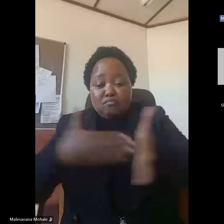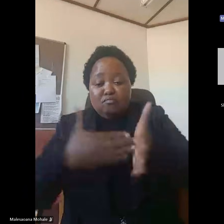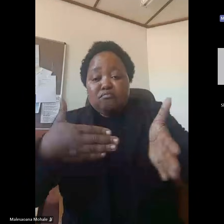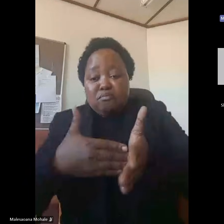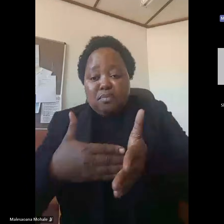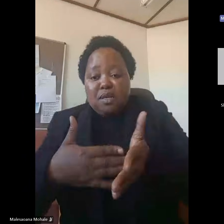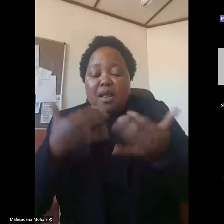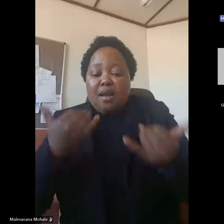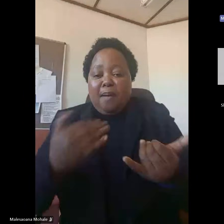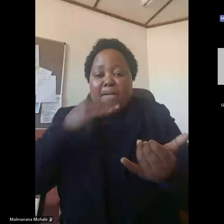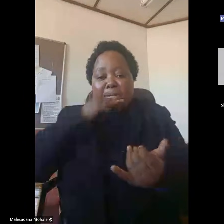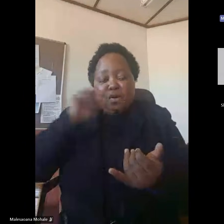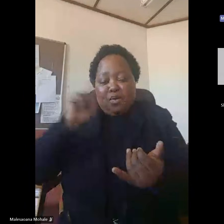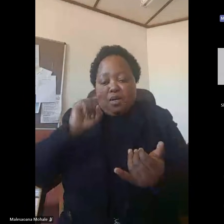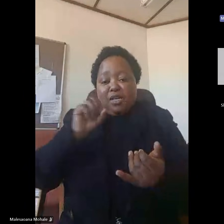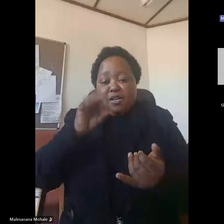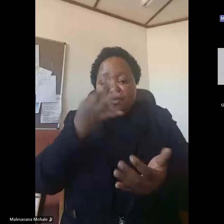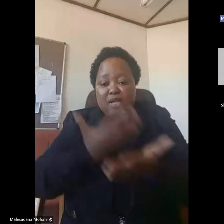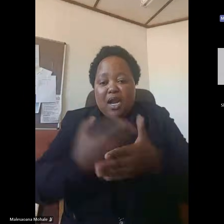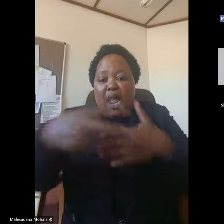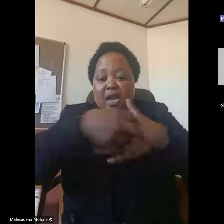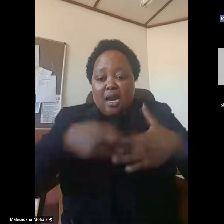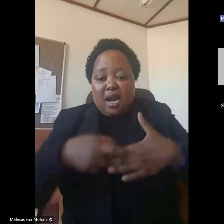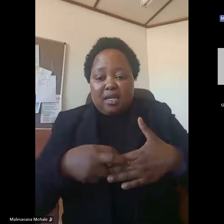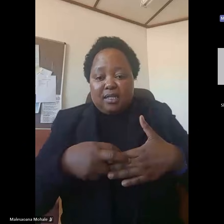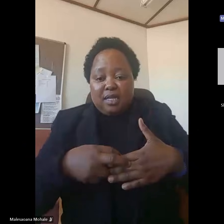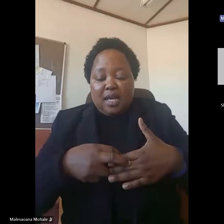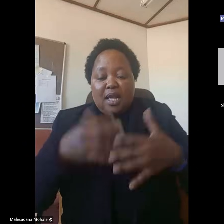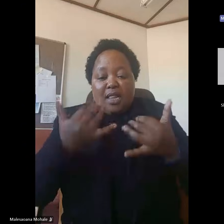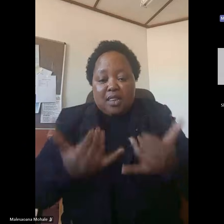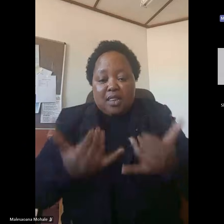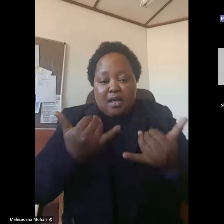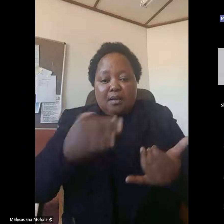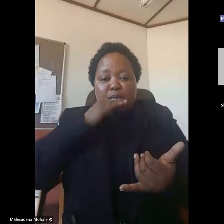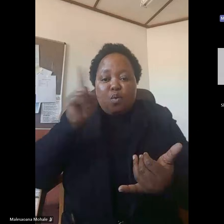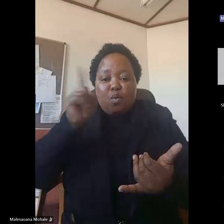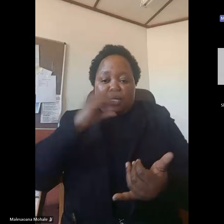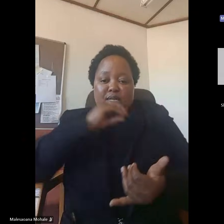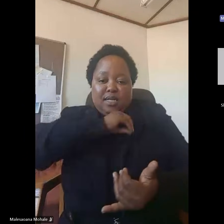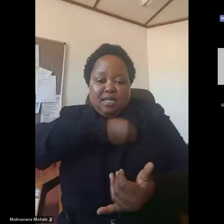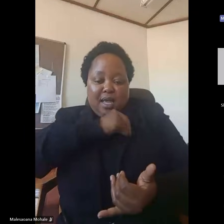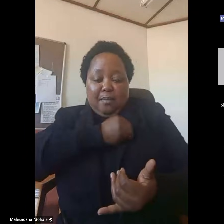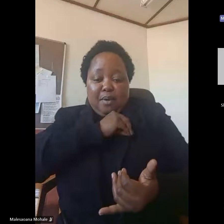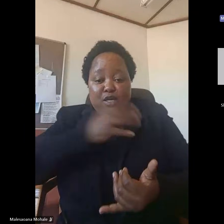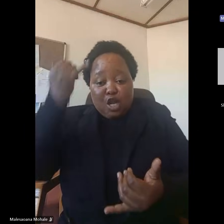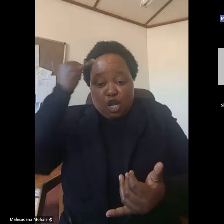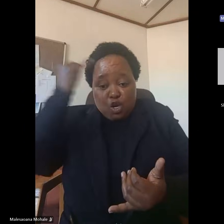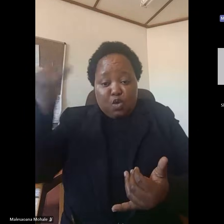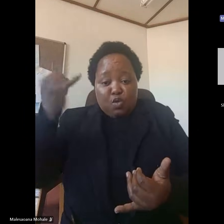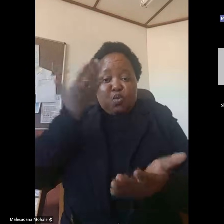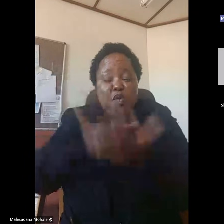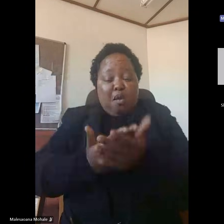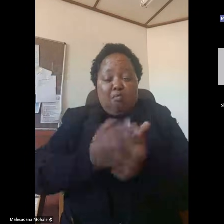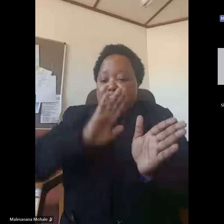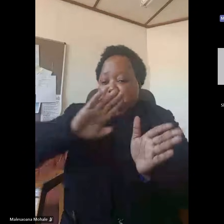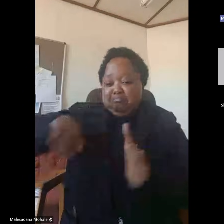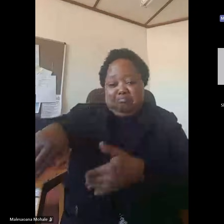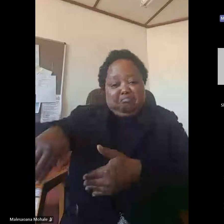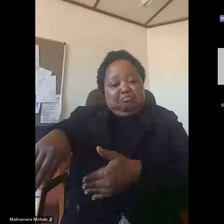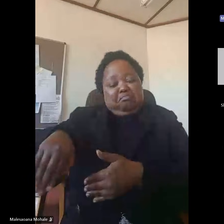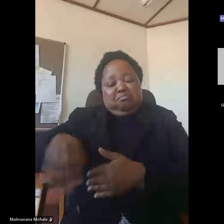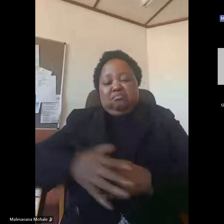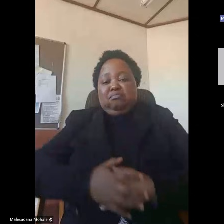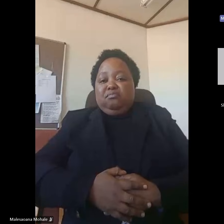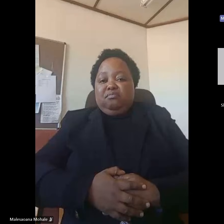impairments and then the barriers, then the disability issue would be a history or would be something that we would be able